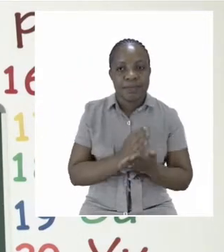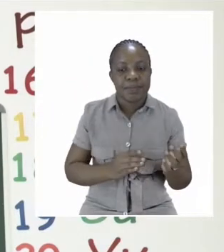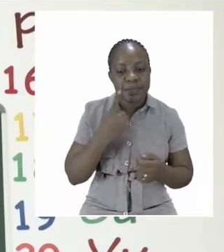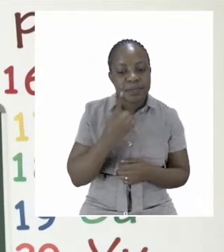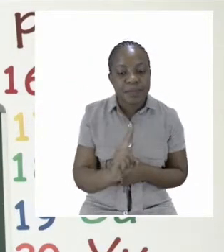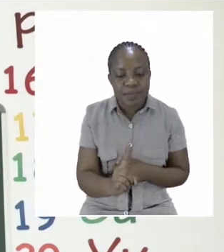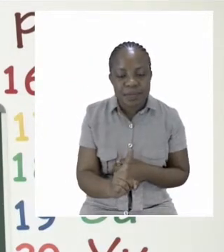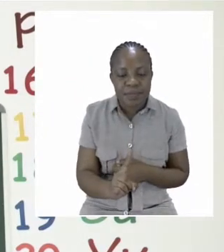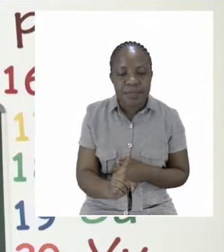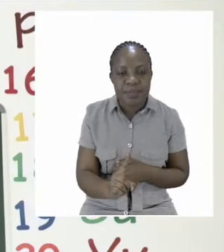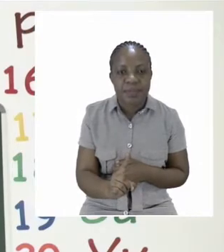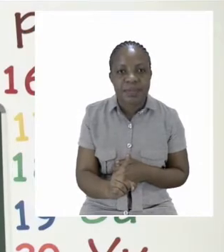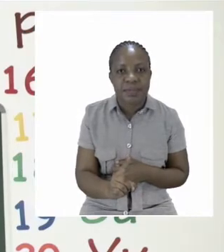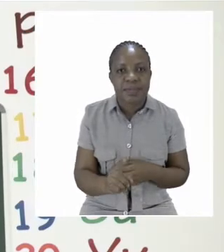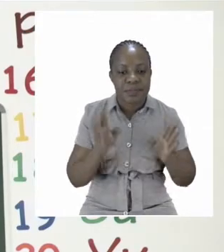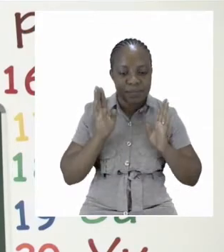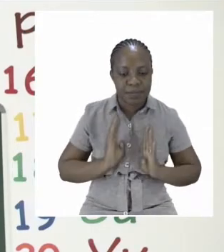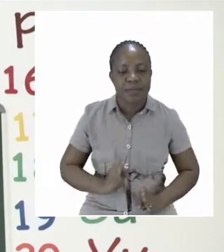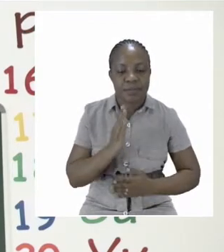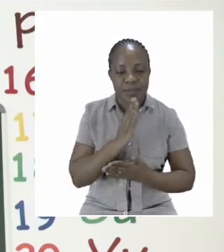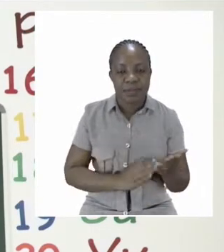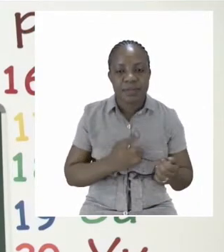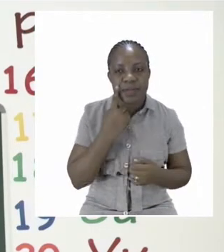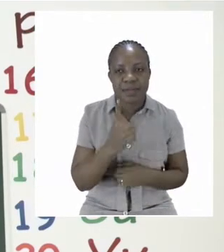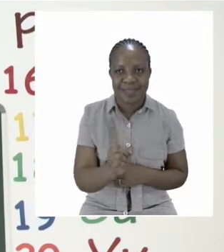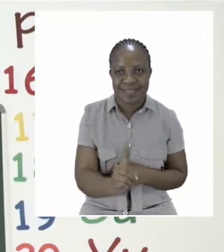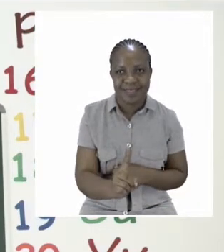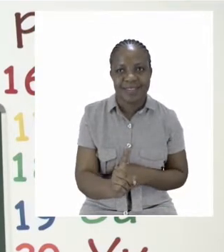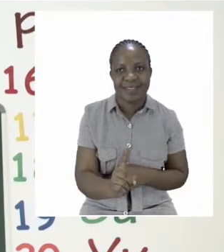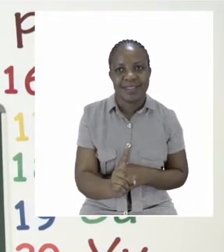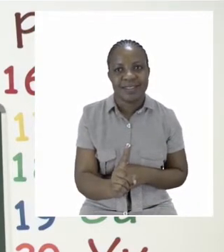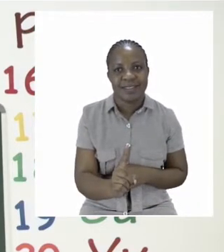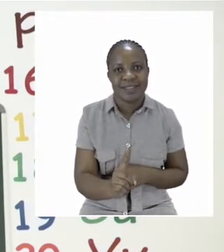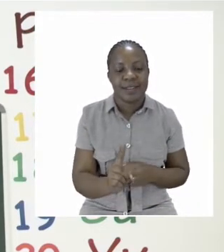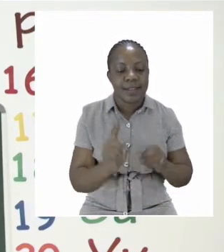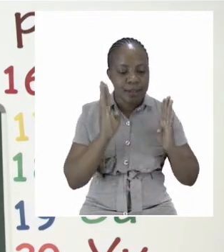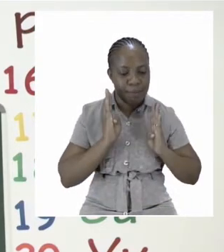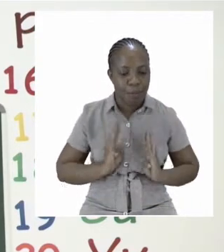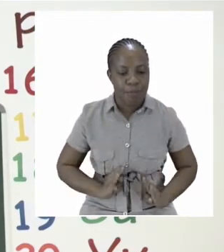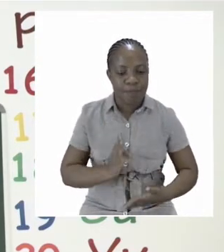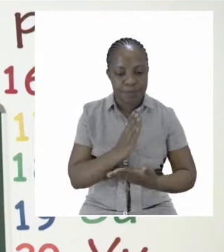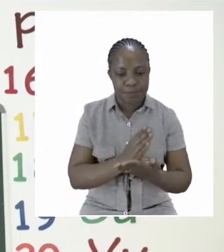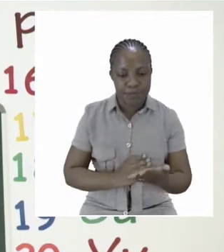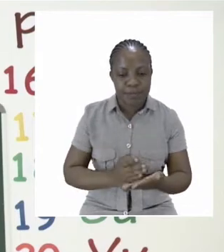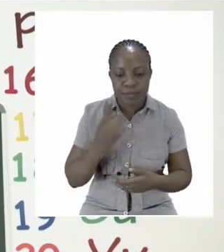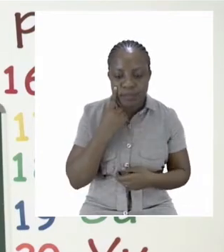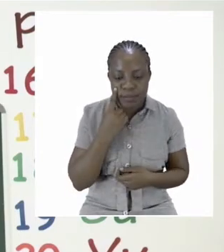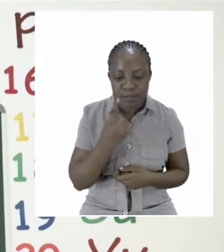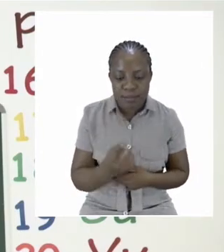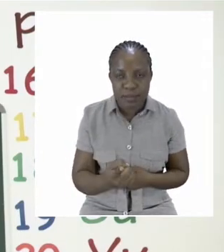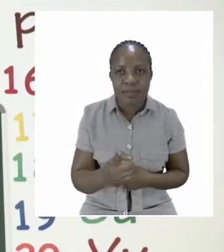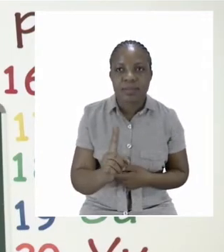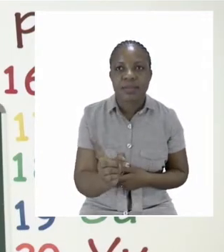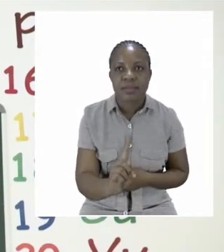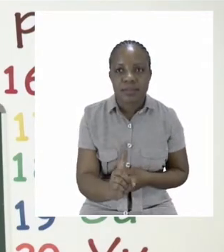see? What body part can you see? What body part can you see?